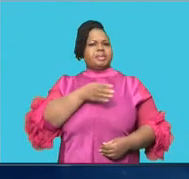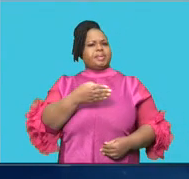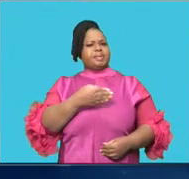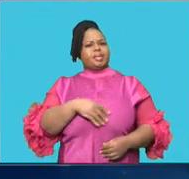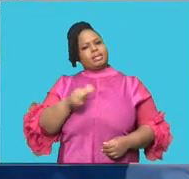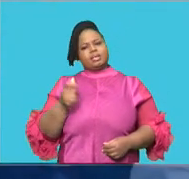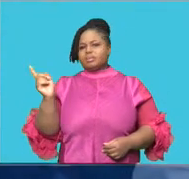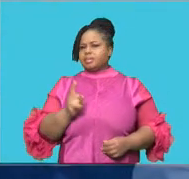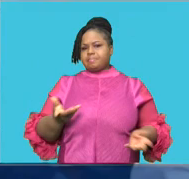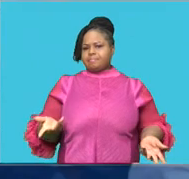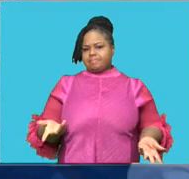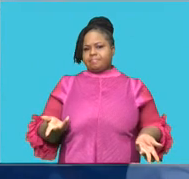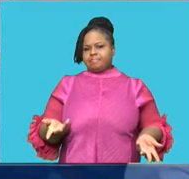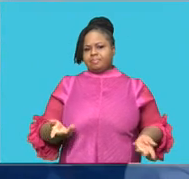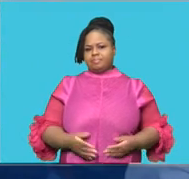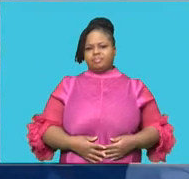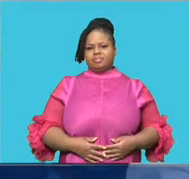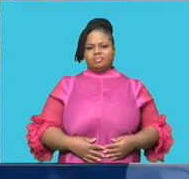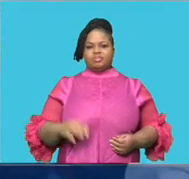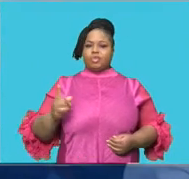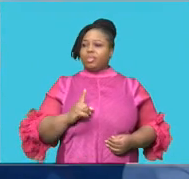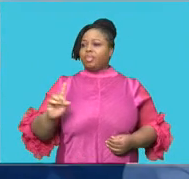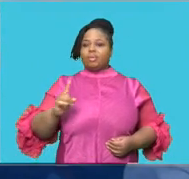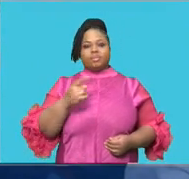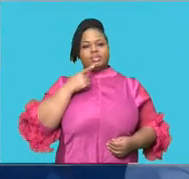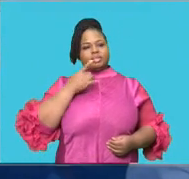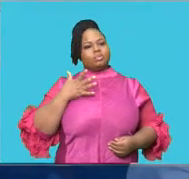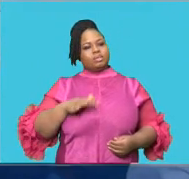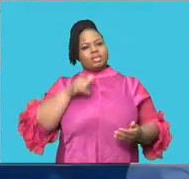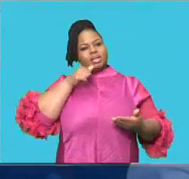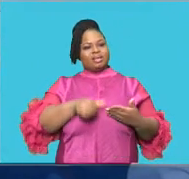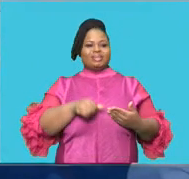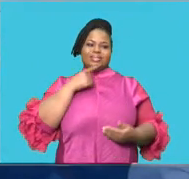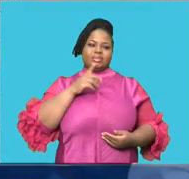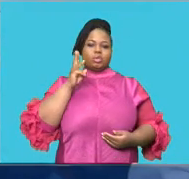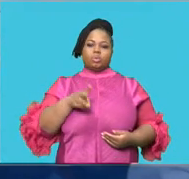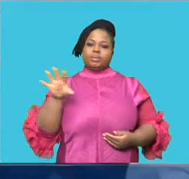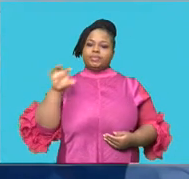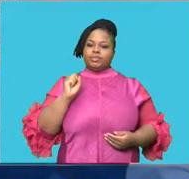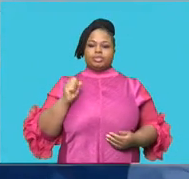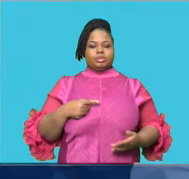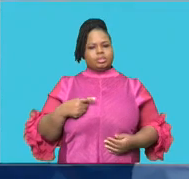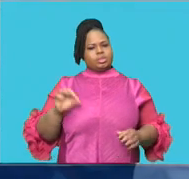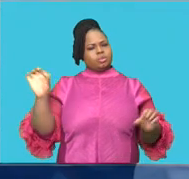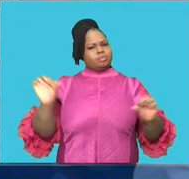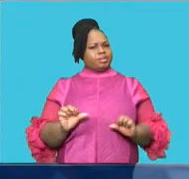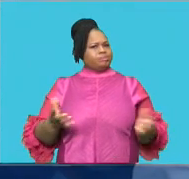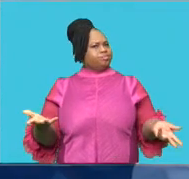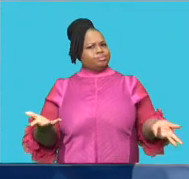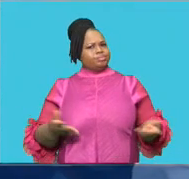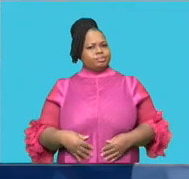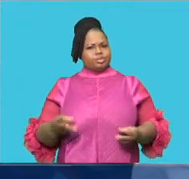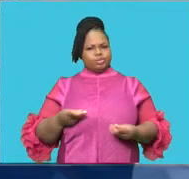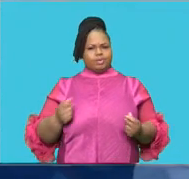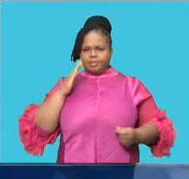next thing I guess balokhu besijikajikisa nje sithi sicela incwadi bevuma ukuthi bayilanda bekhuphuke bephezulu mabebuya ababuyi